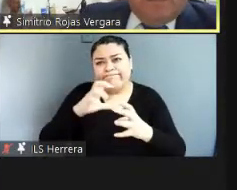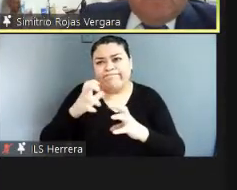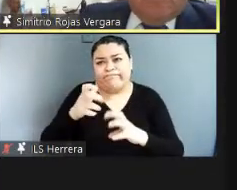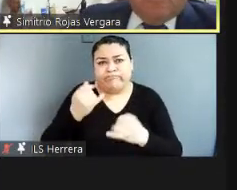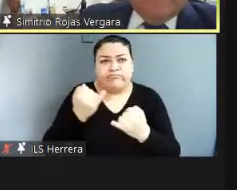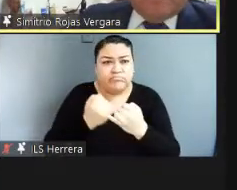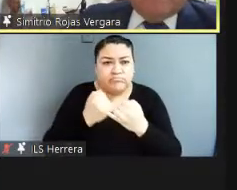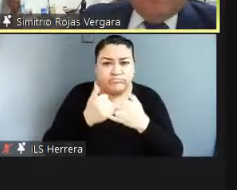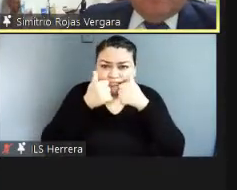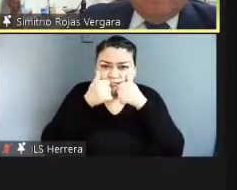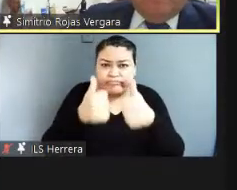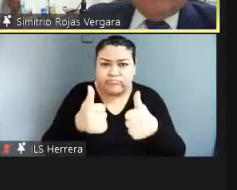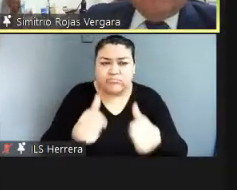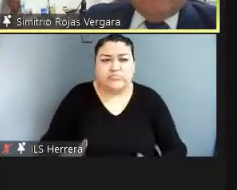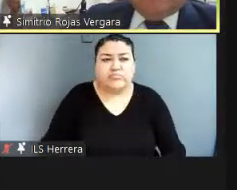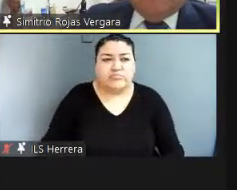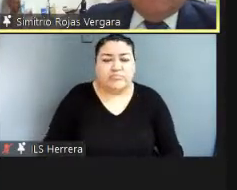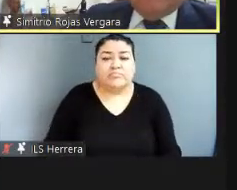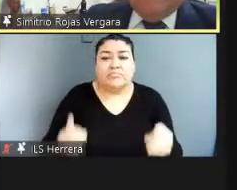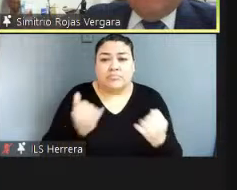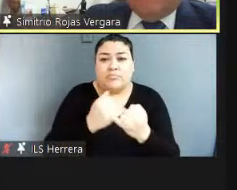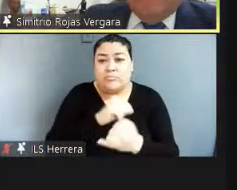course.